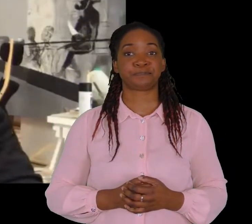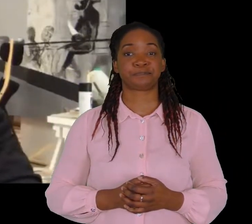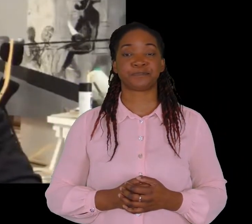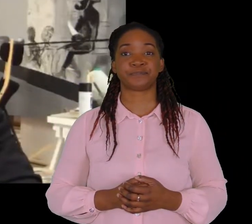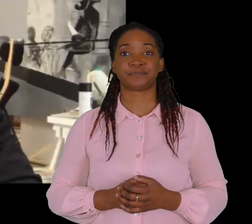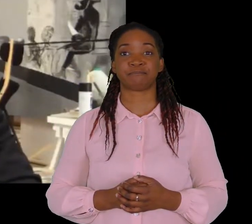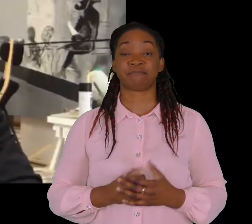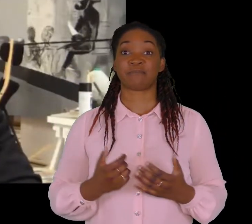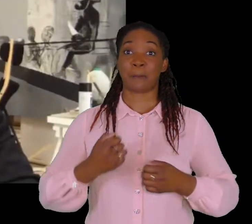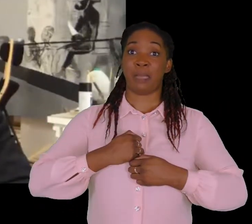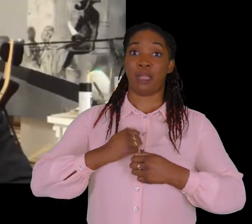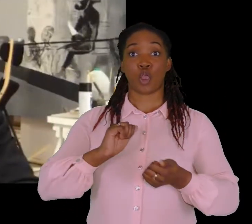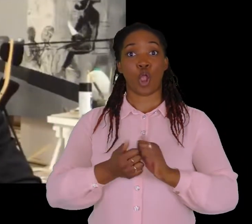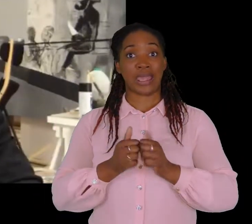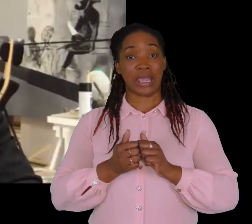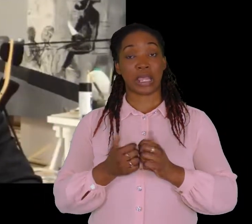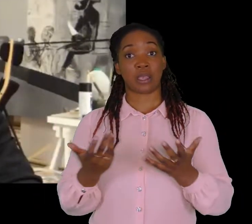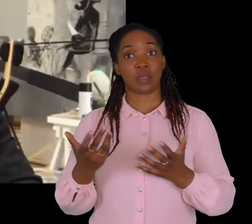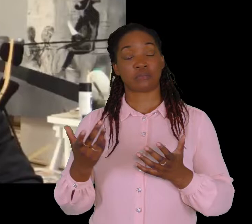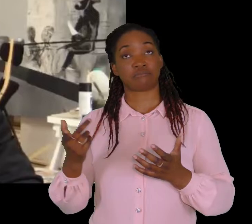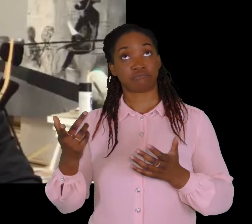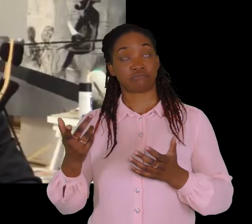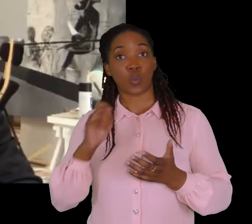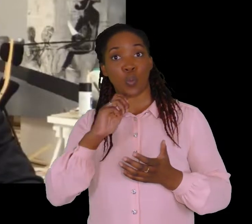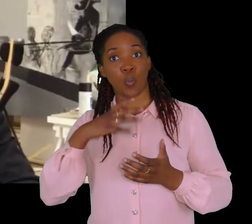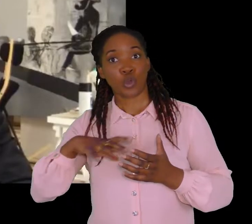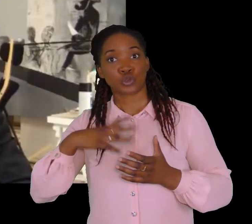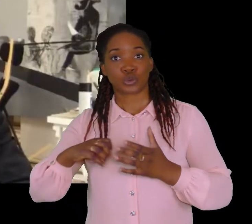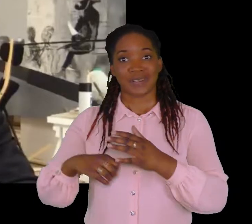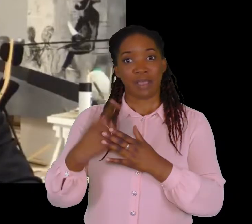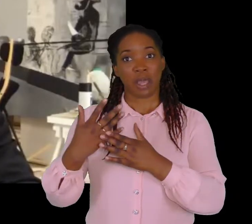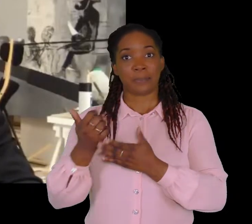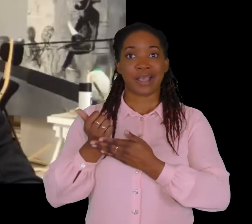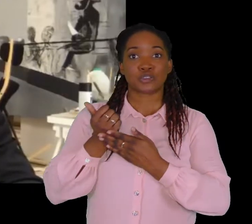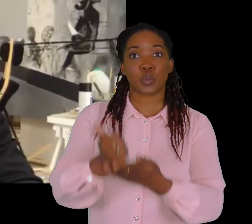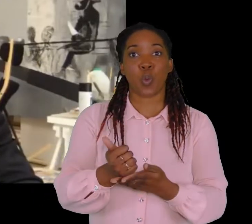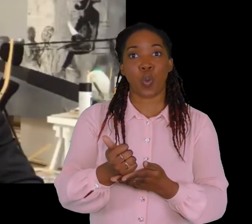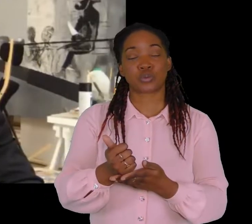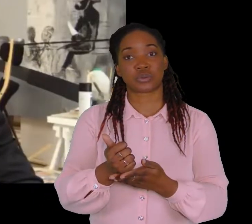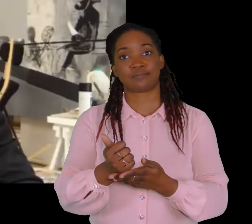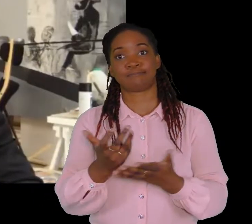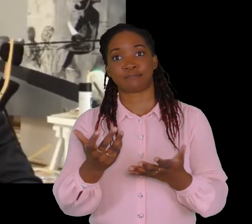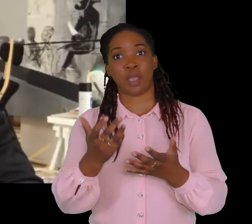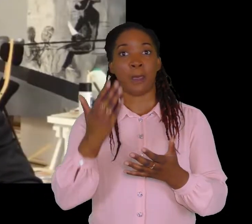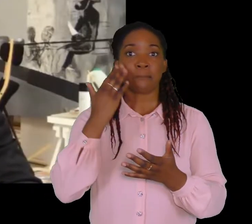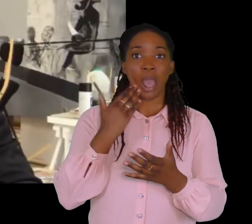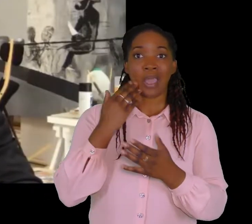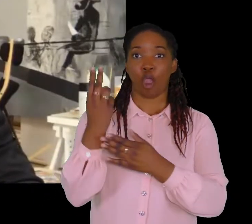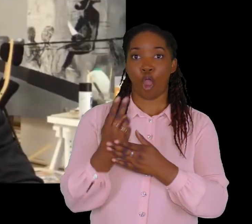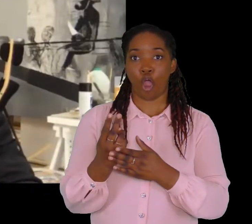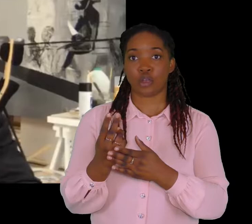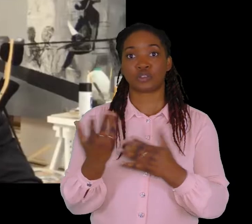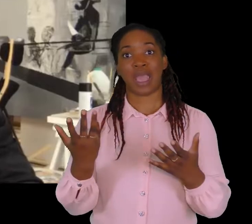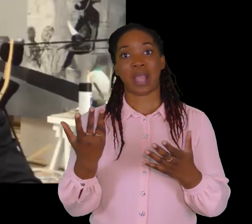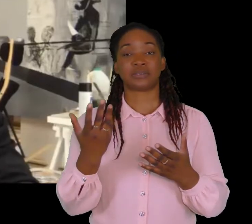basically, my commitment to developing and to supporting the development of Black